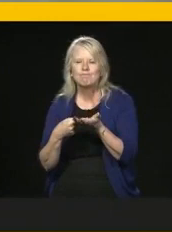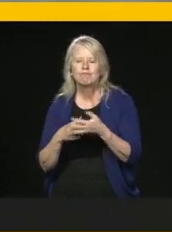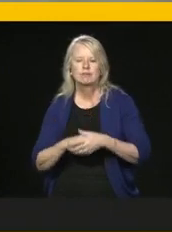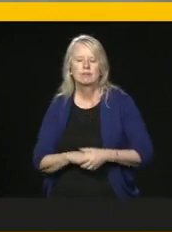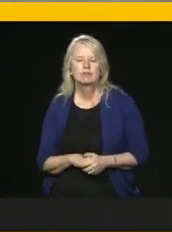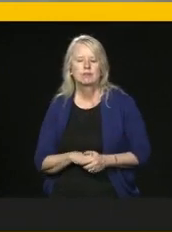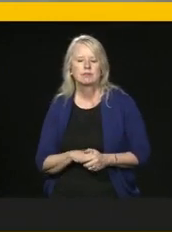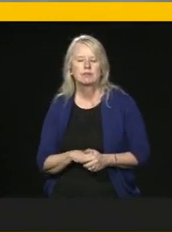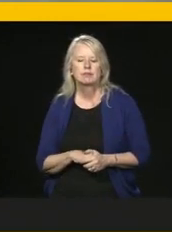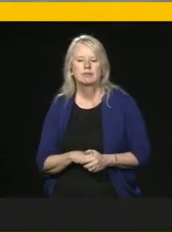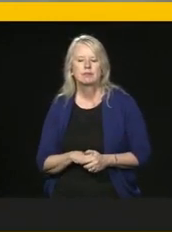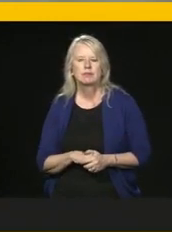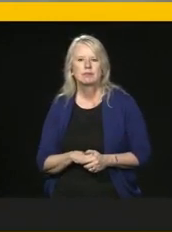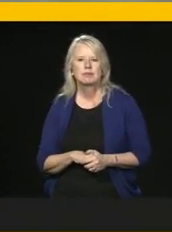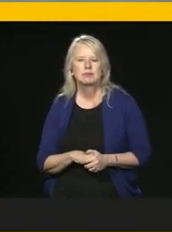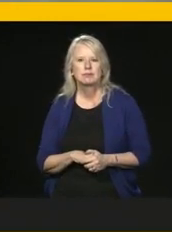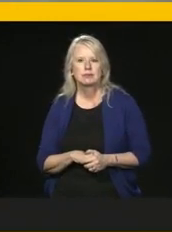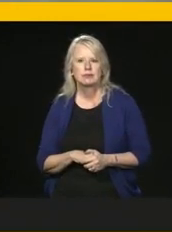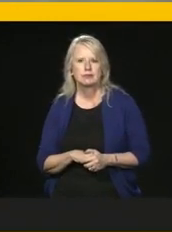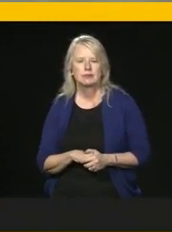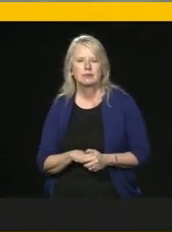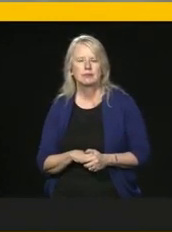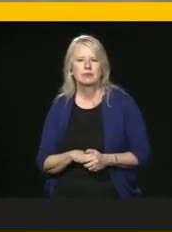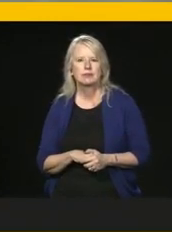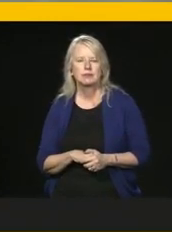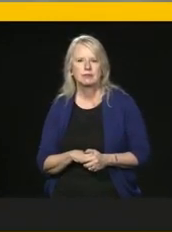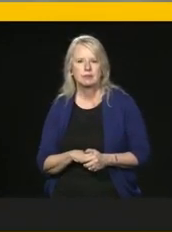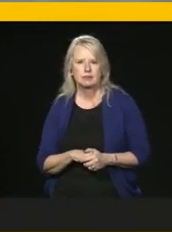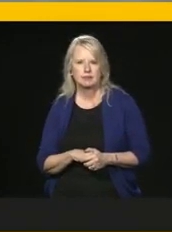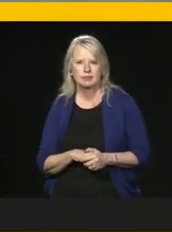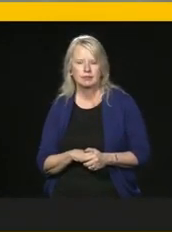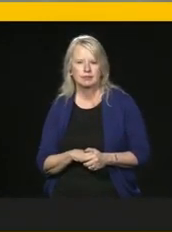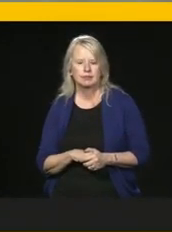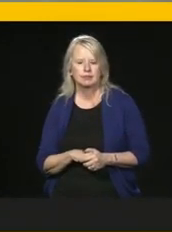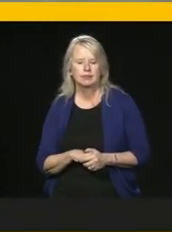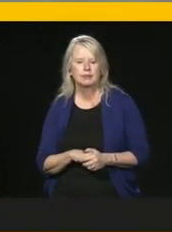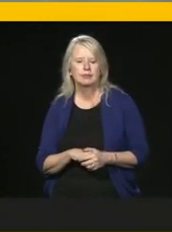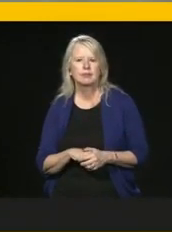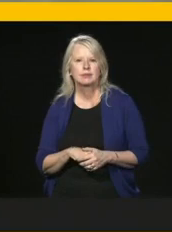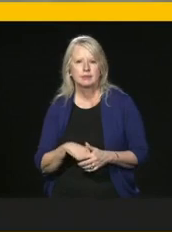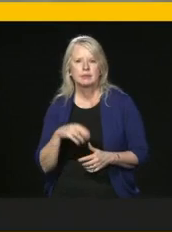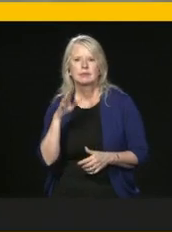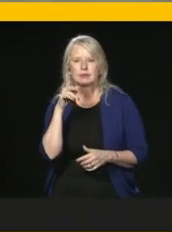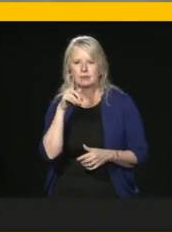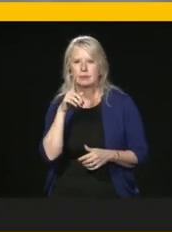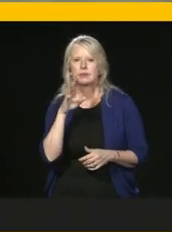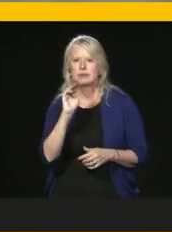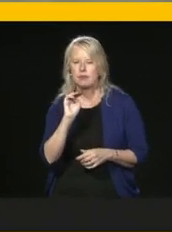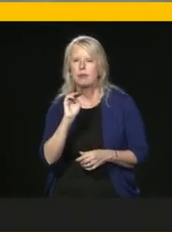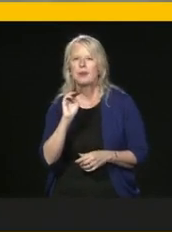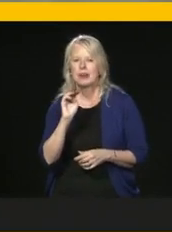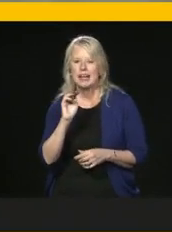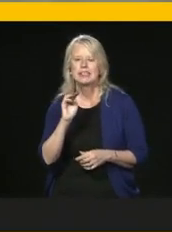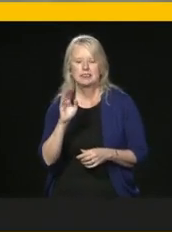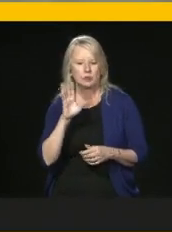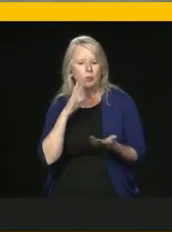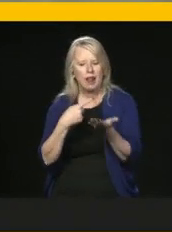The prime minister will ask provinces what they are doing and what they need.